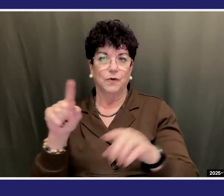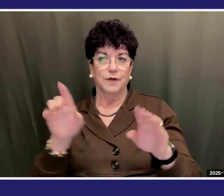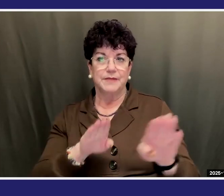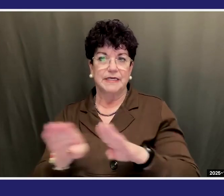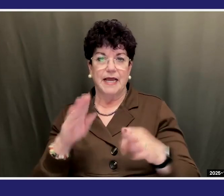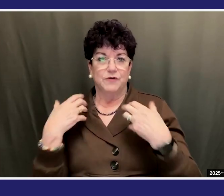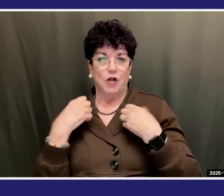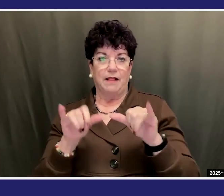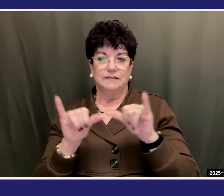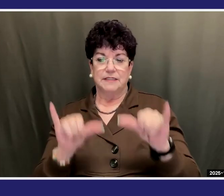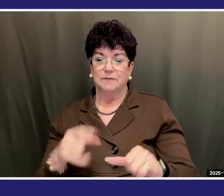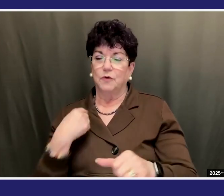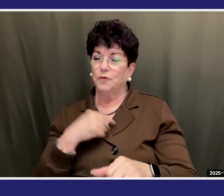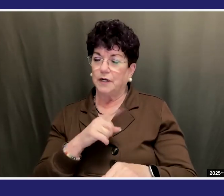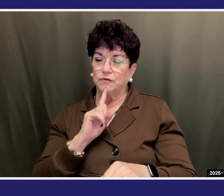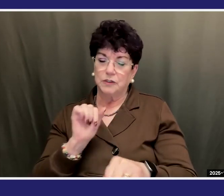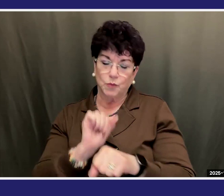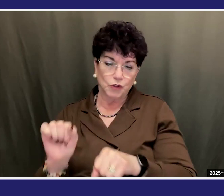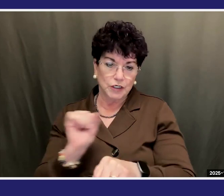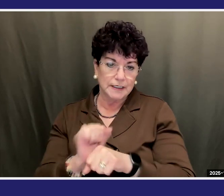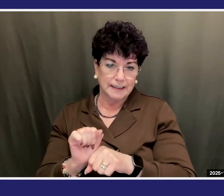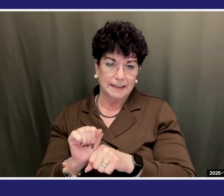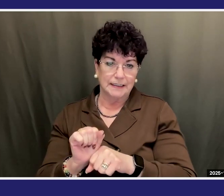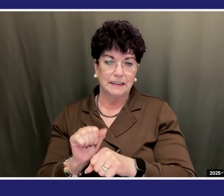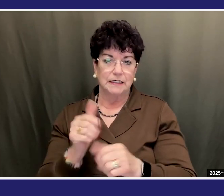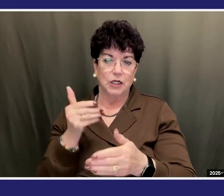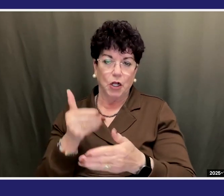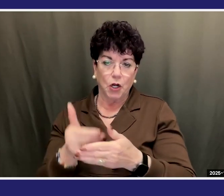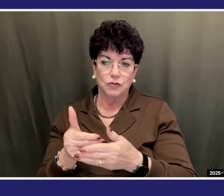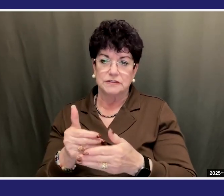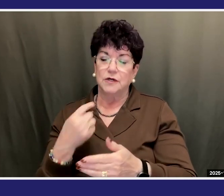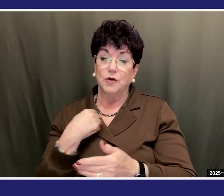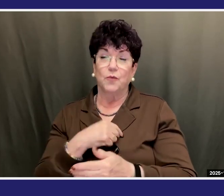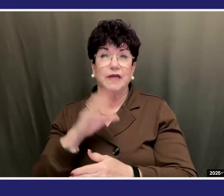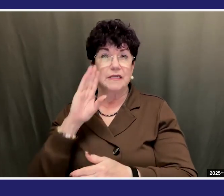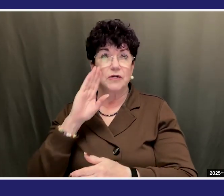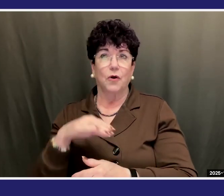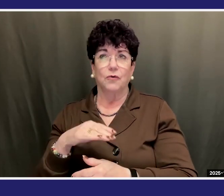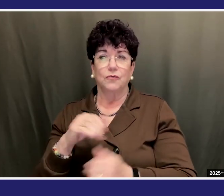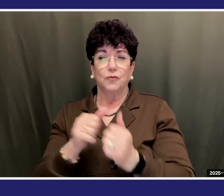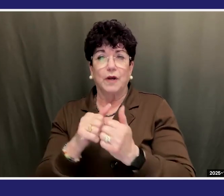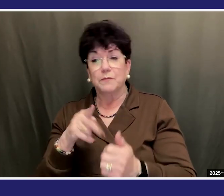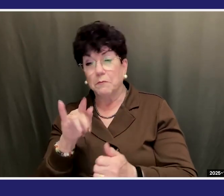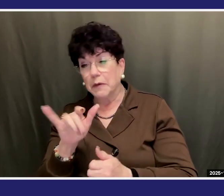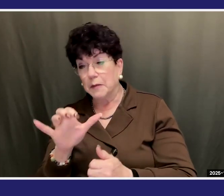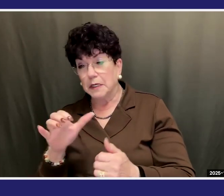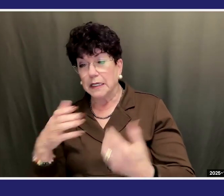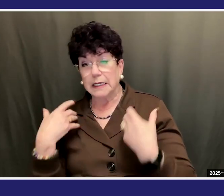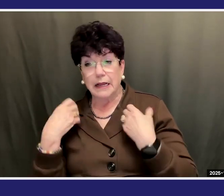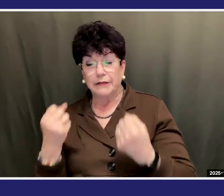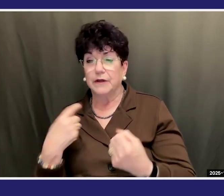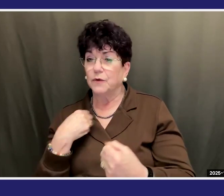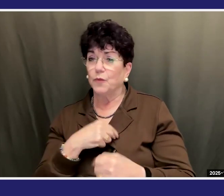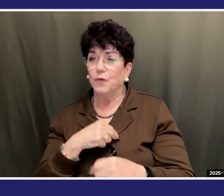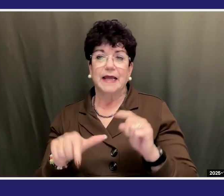something that we have been working very closely on. Again, we know even within public health, we will not be able to